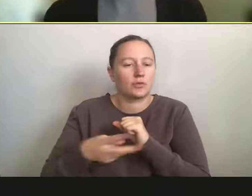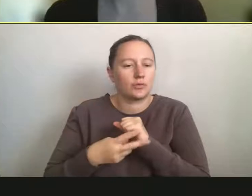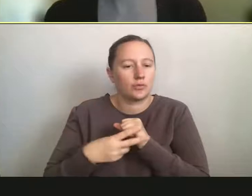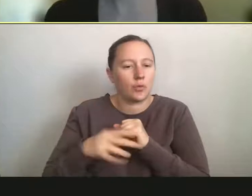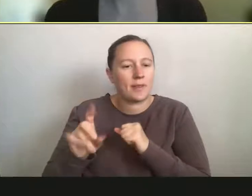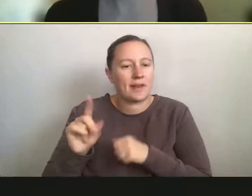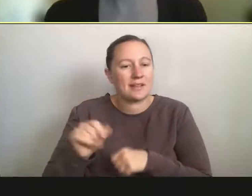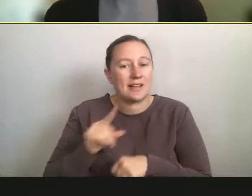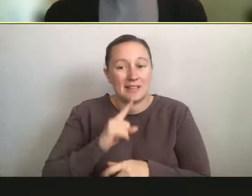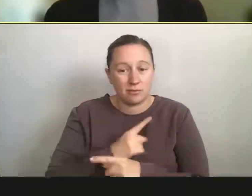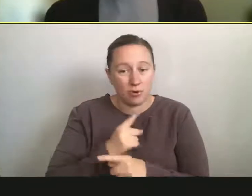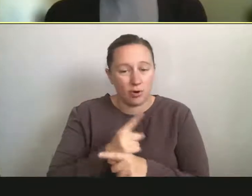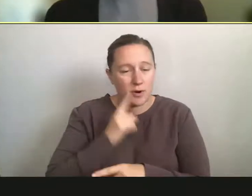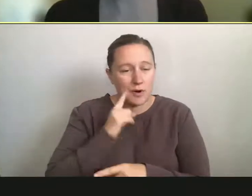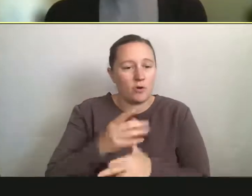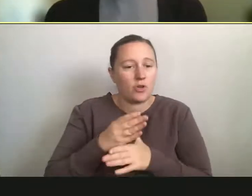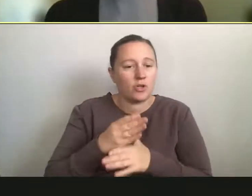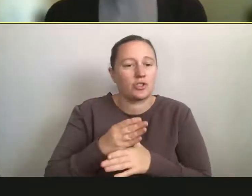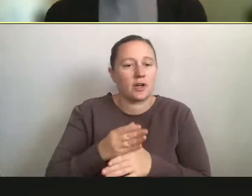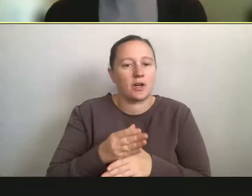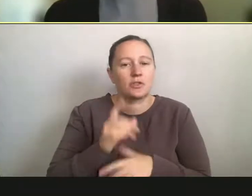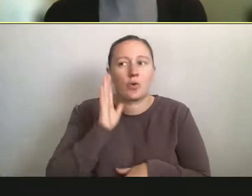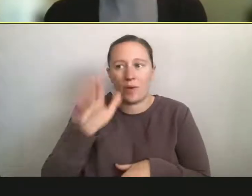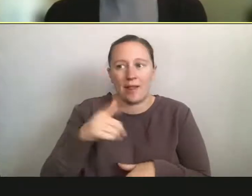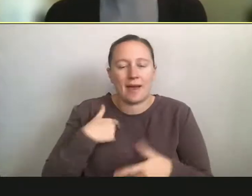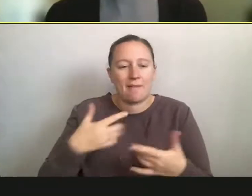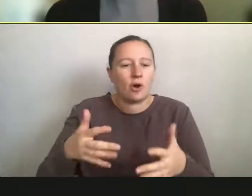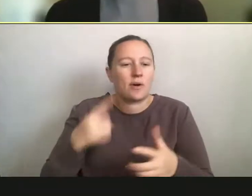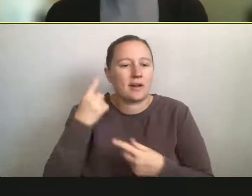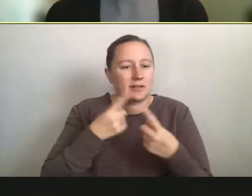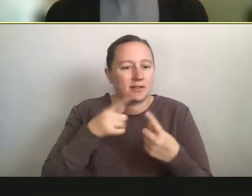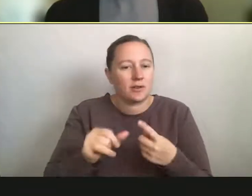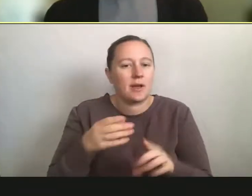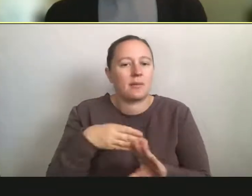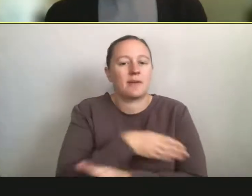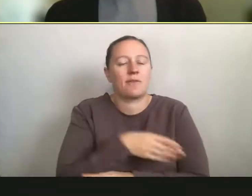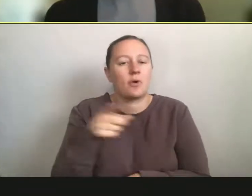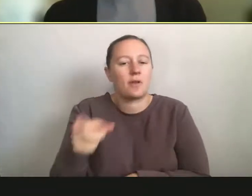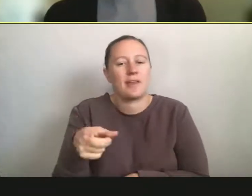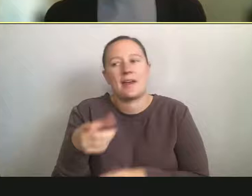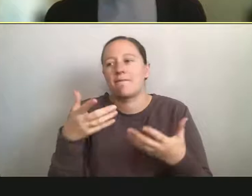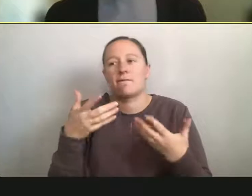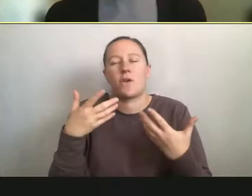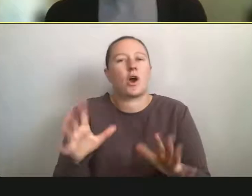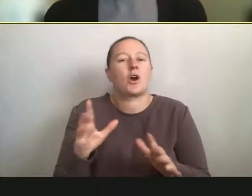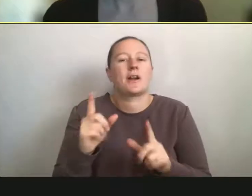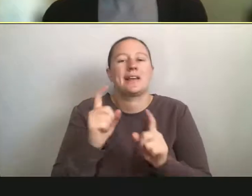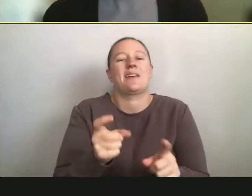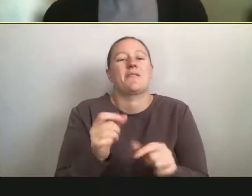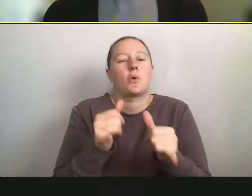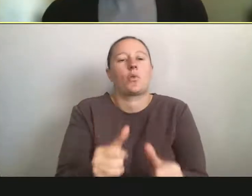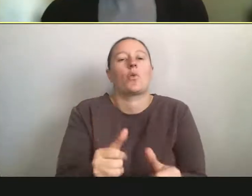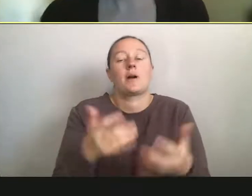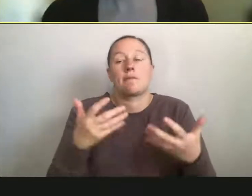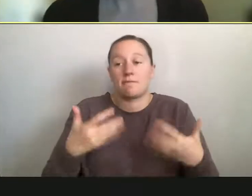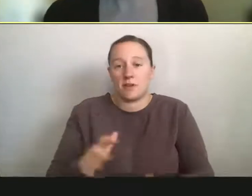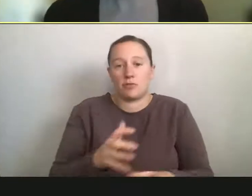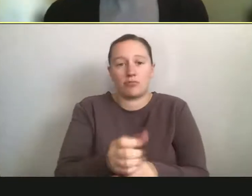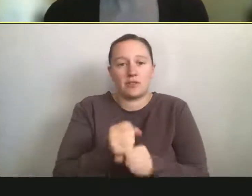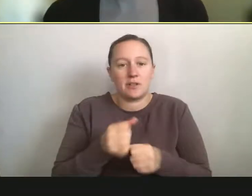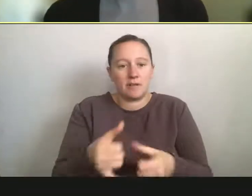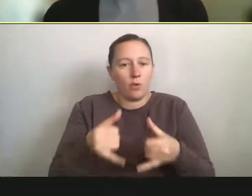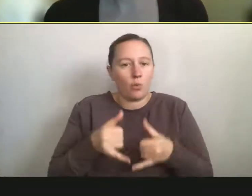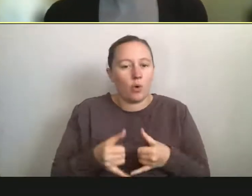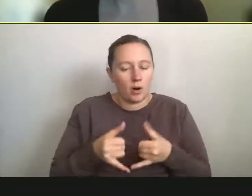that appropriate? And so that they really will have considered that before their award is even made. And so then after an award is made, they really